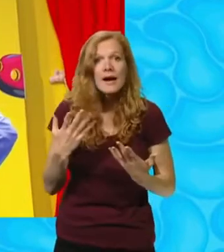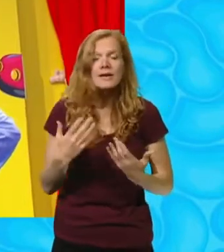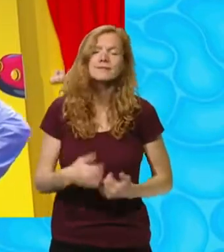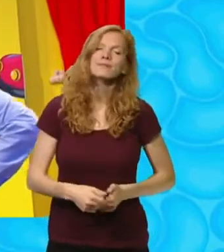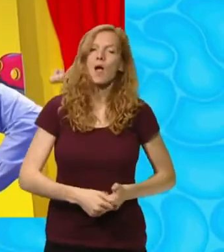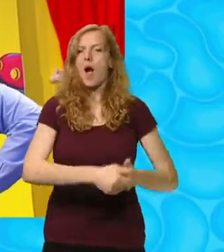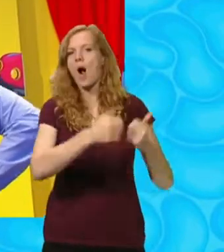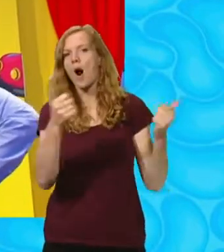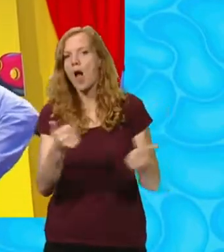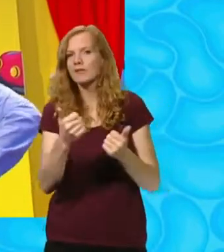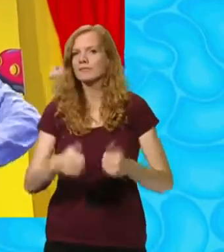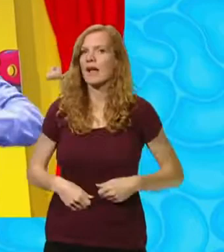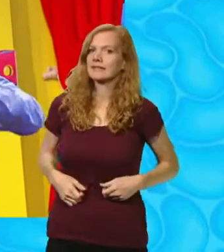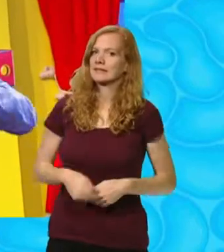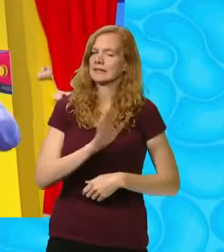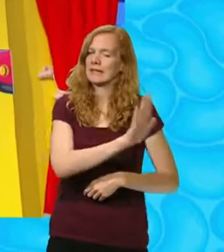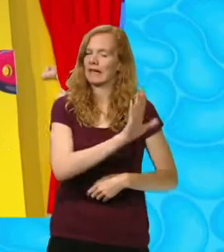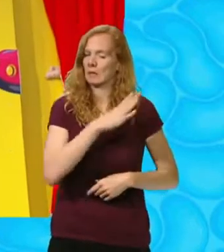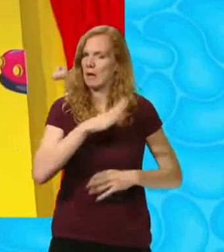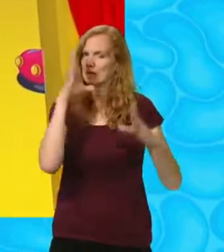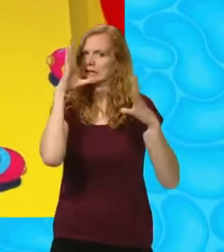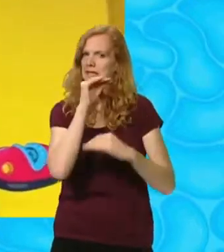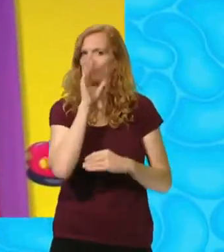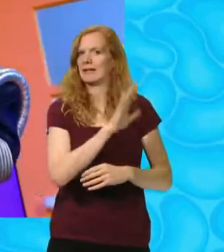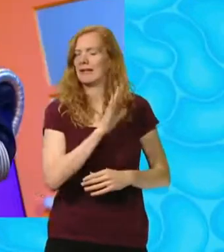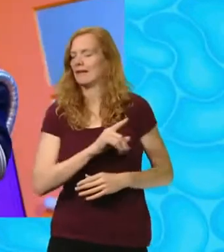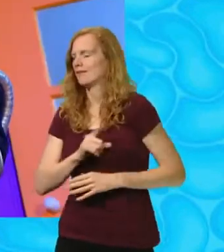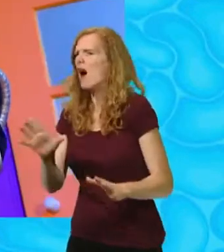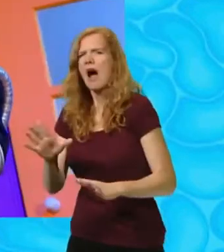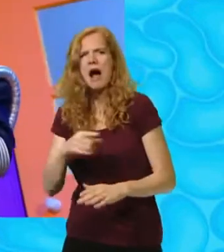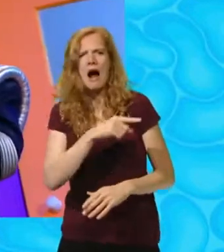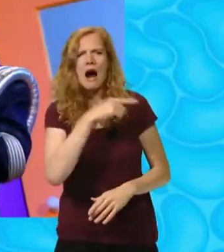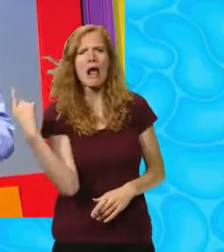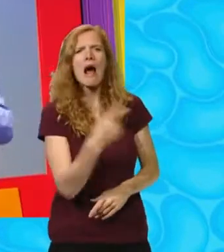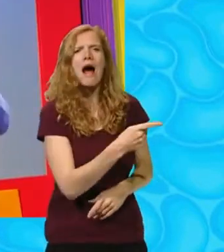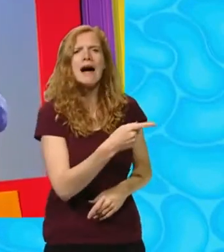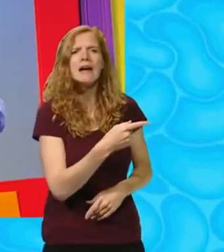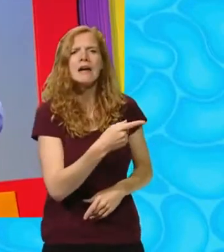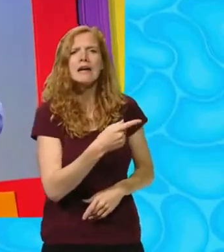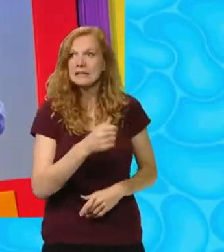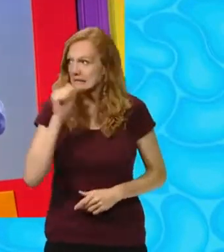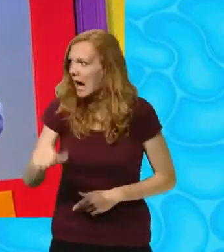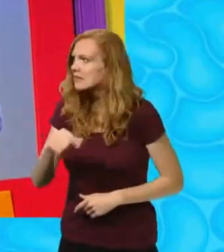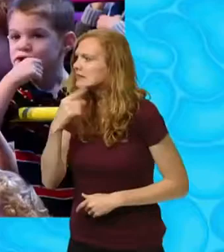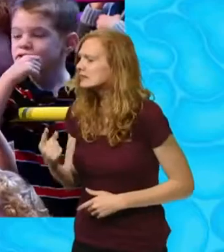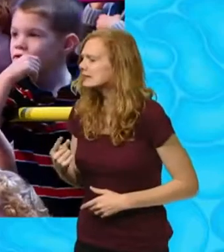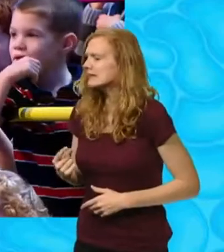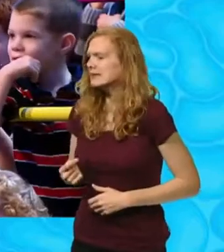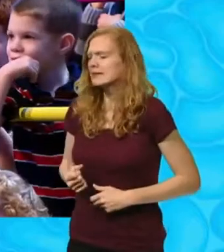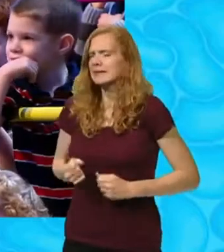All right, Neddy, I'll go and get the door. I don't want to wake Robert up. Wait a second. Did Neddy trick me?